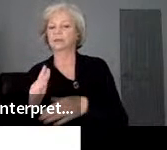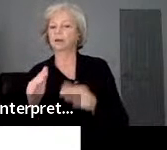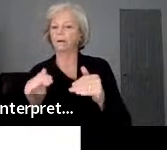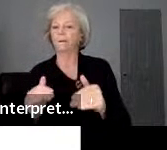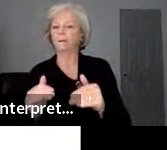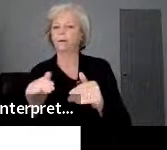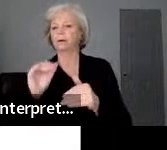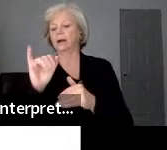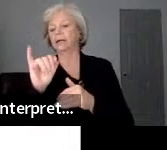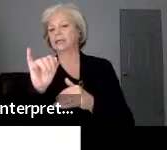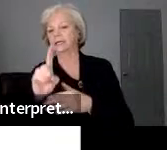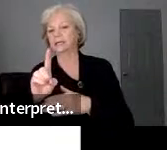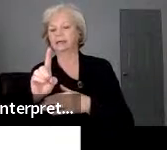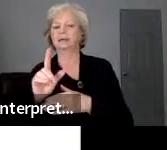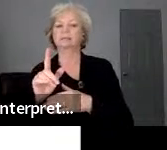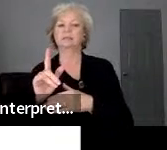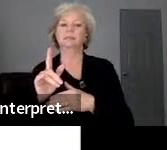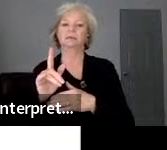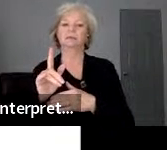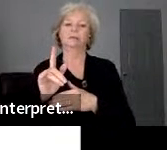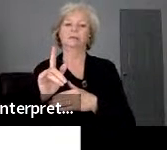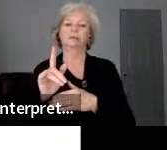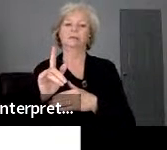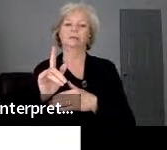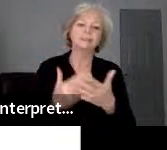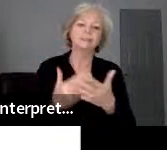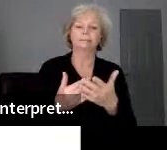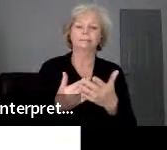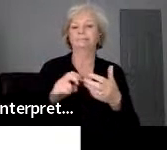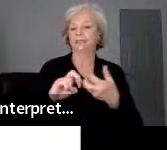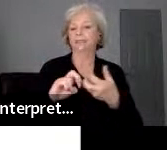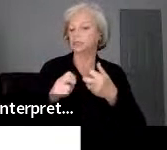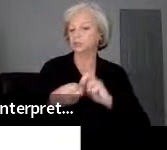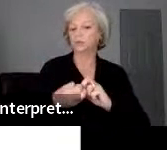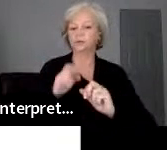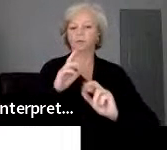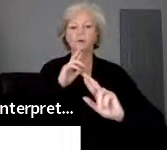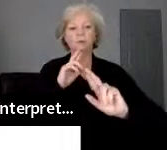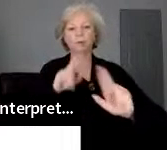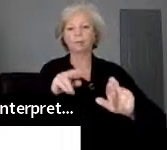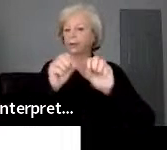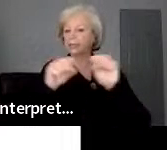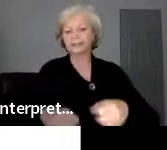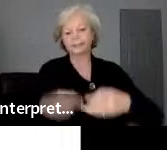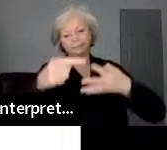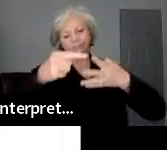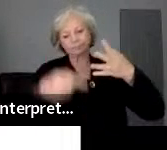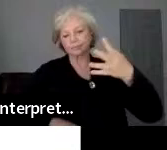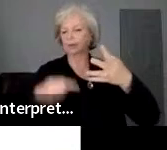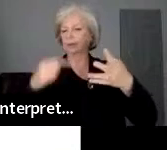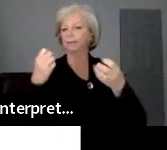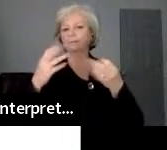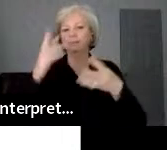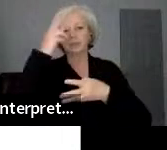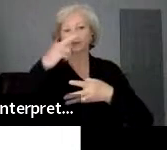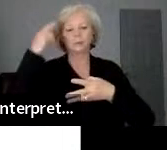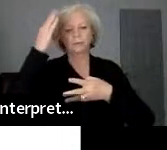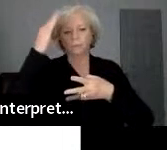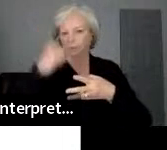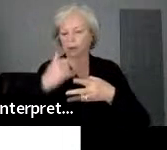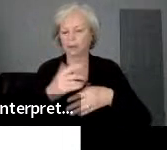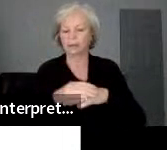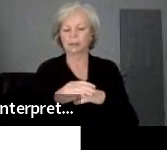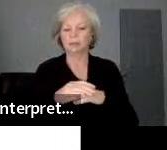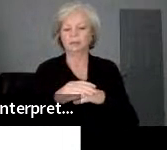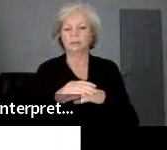in the denominator, issues with the reporting system, and so forth. And we actually think that